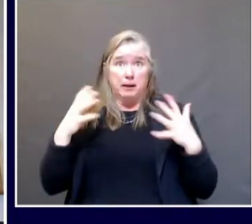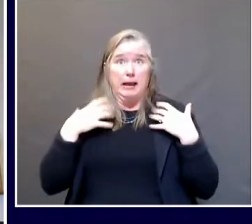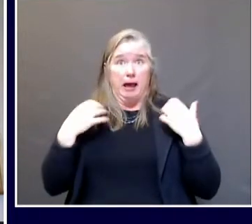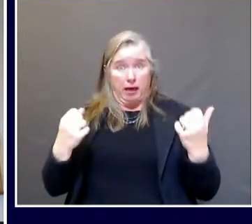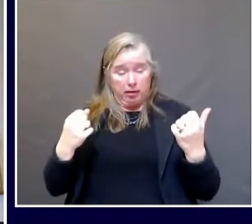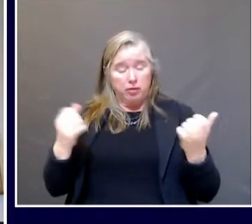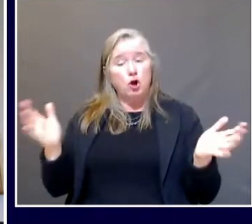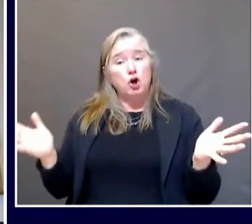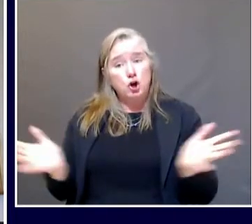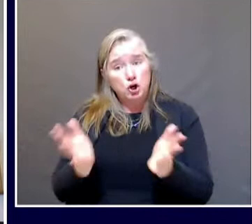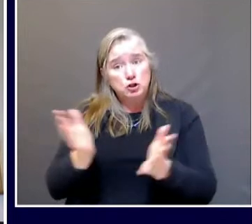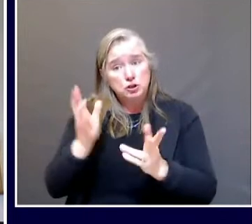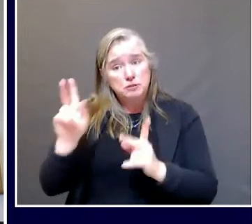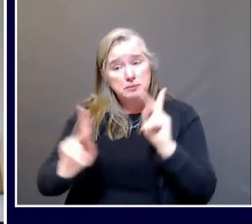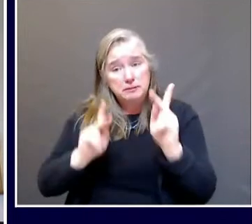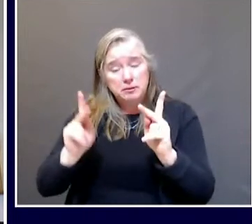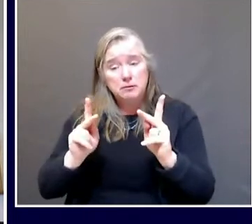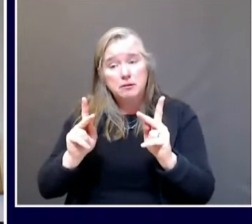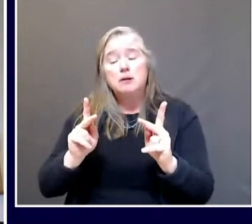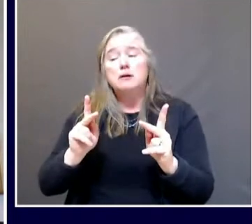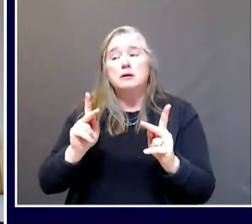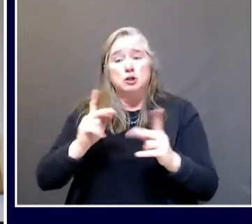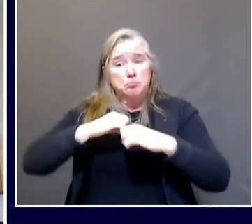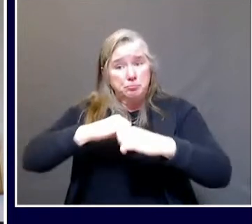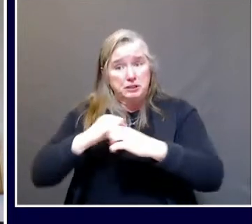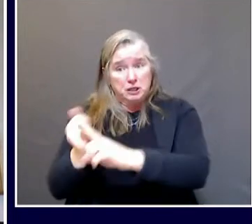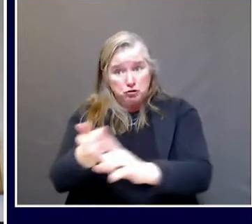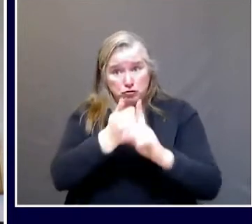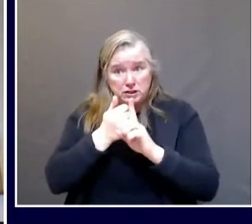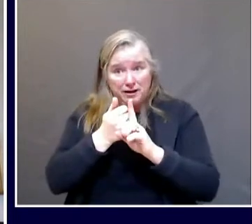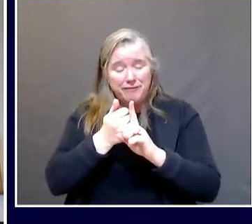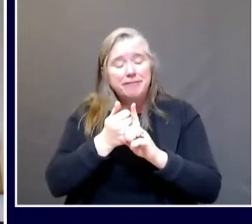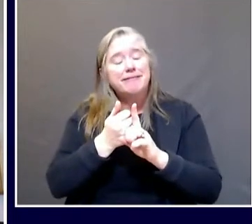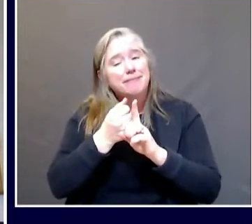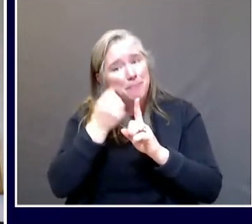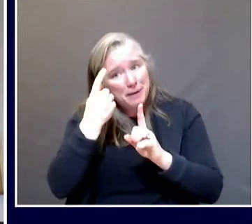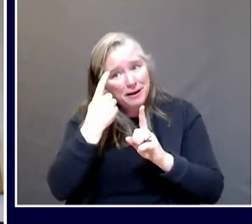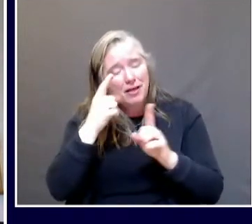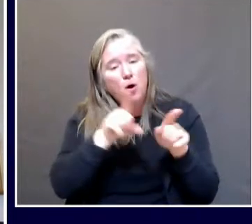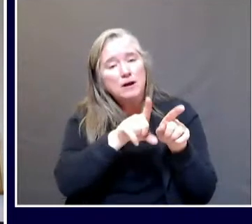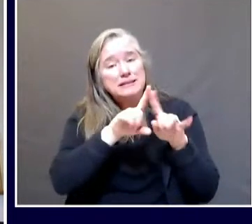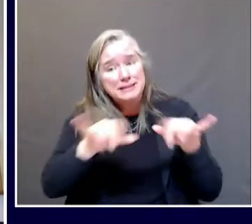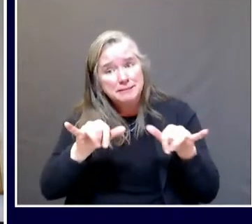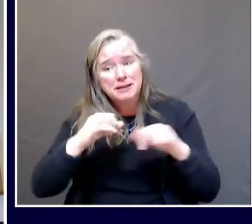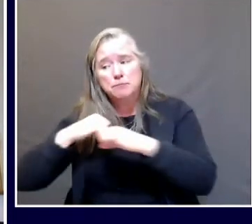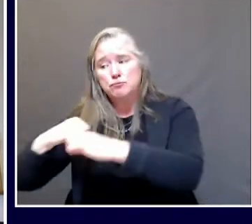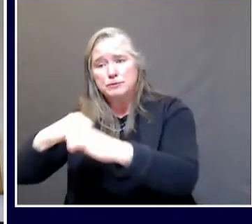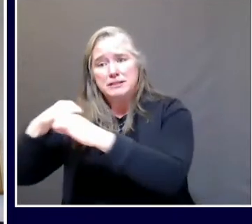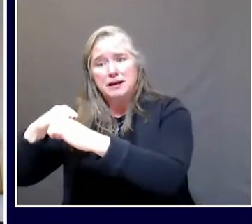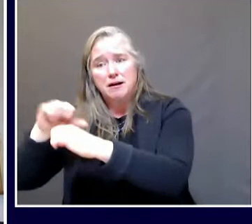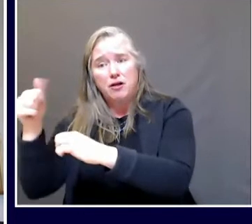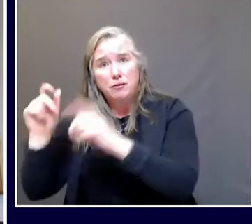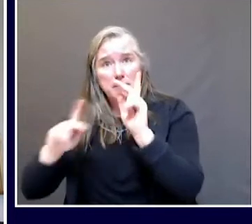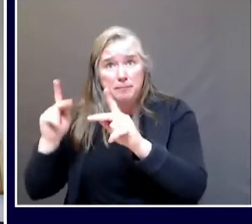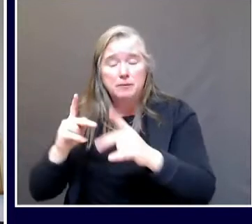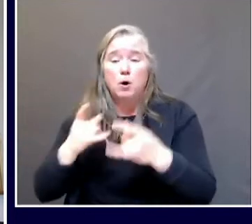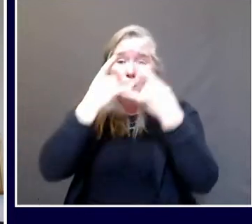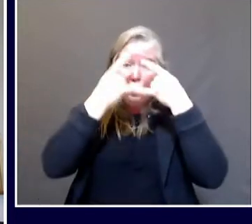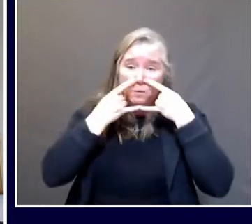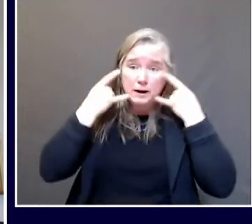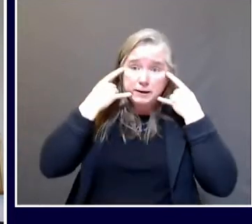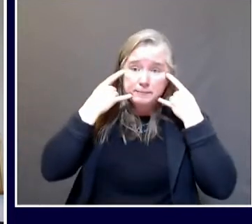you, but partly for others. Wearing a mask, maintaining physical distance, and now doing things like getting